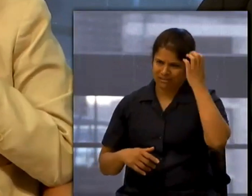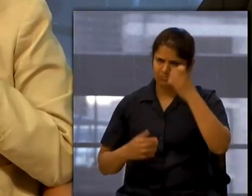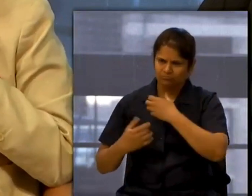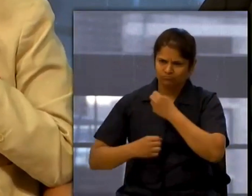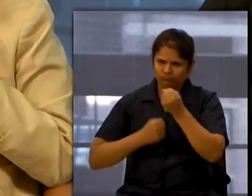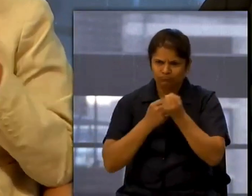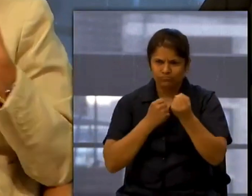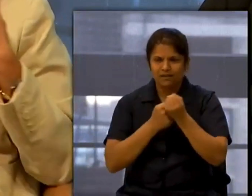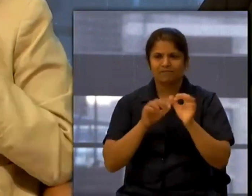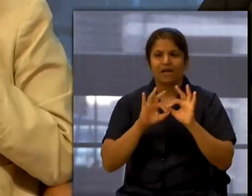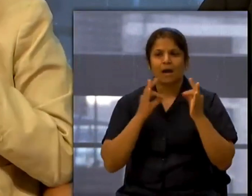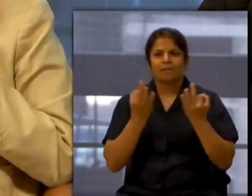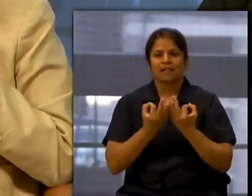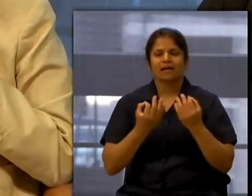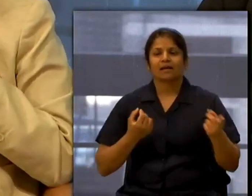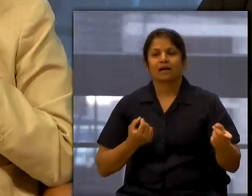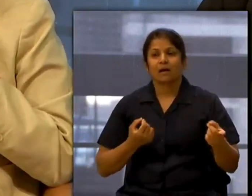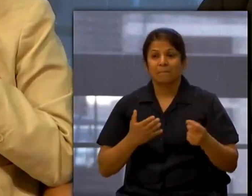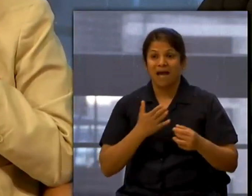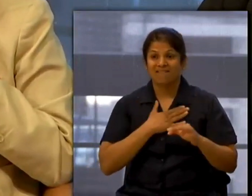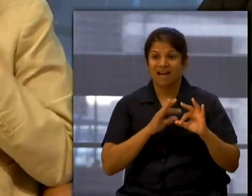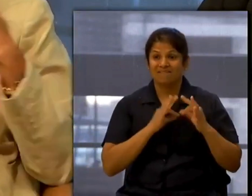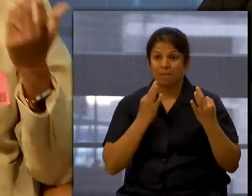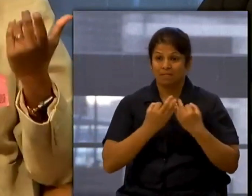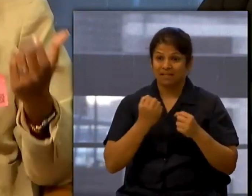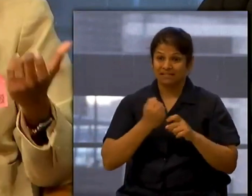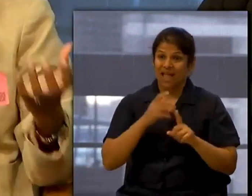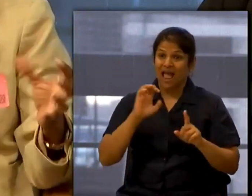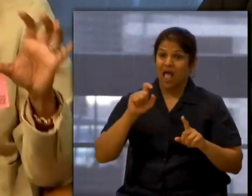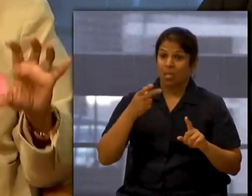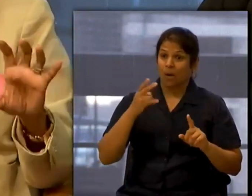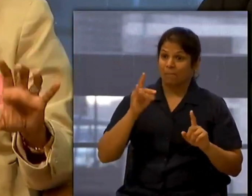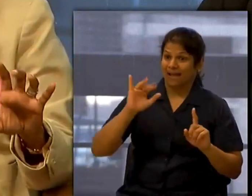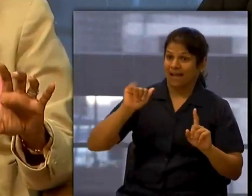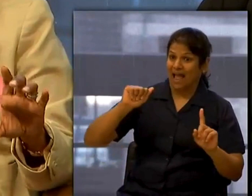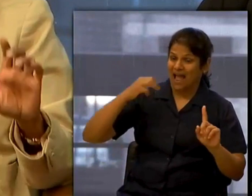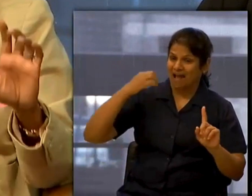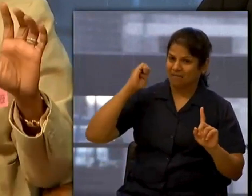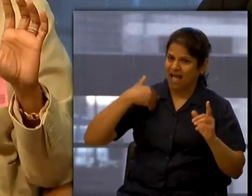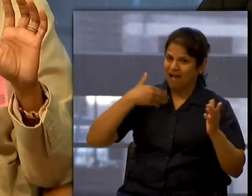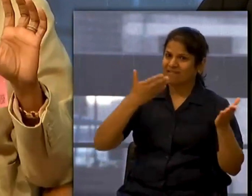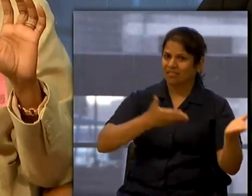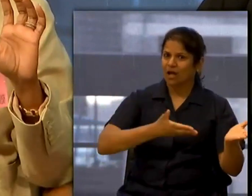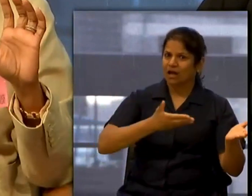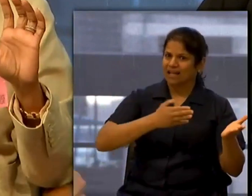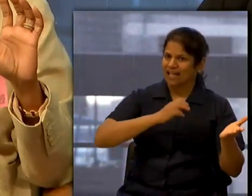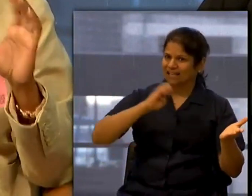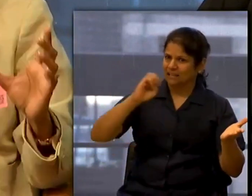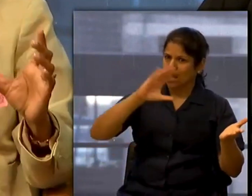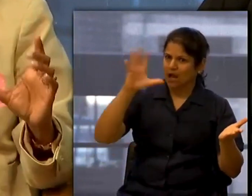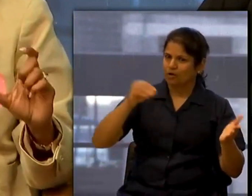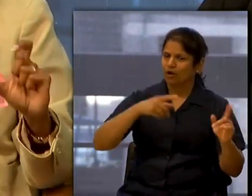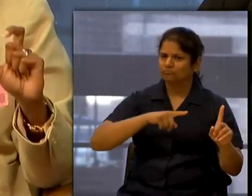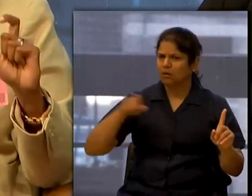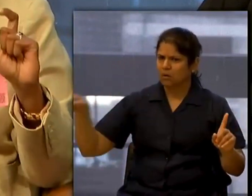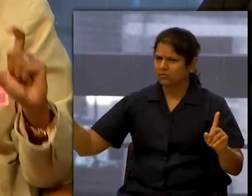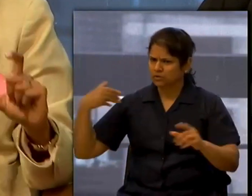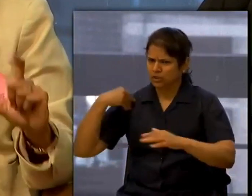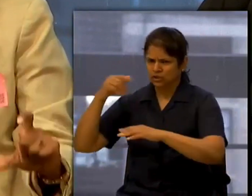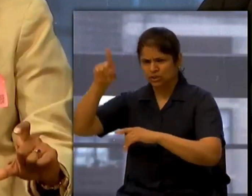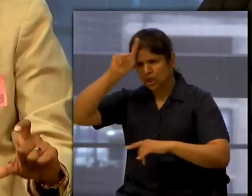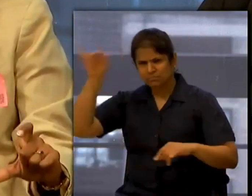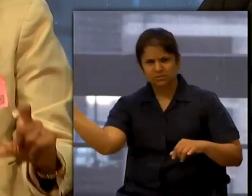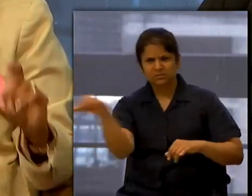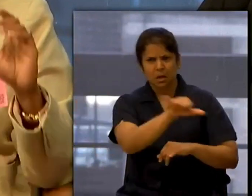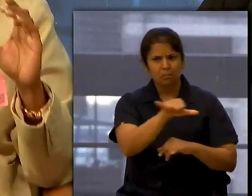from Ethiopia, and that's something that we have in East Africa. But apparently that's what it's rooted in, even though it's not as obvious. And then it's rooted in the